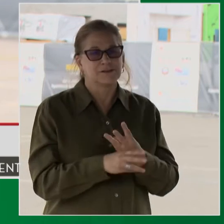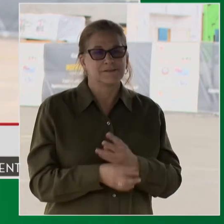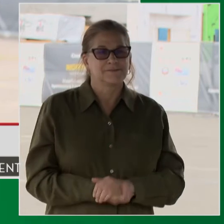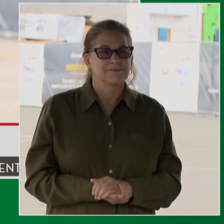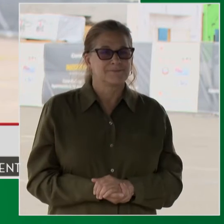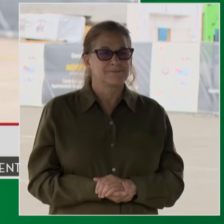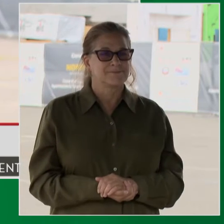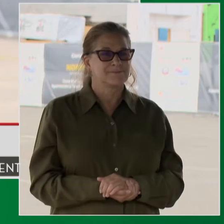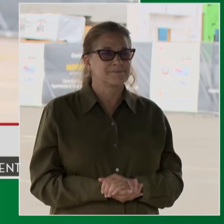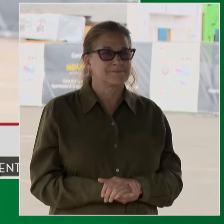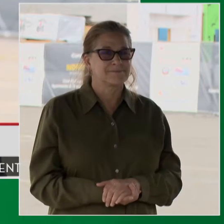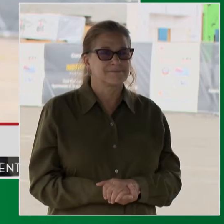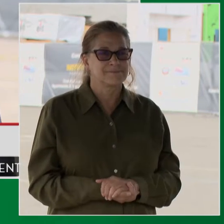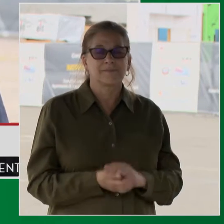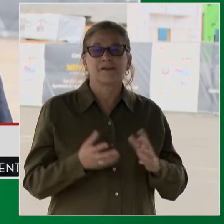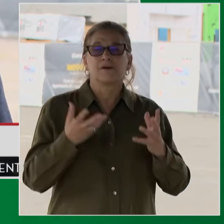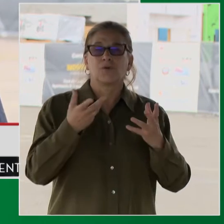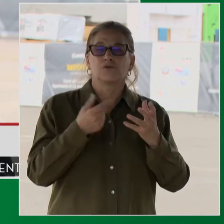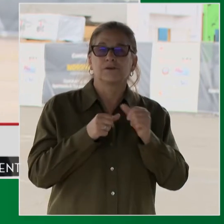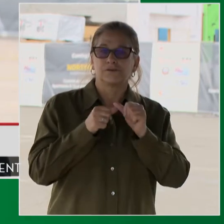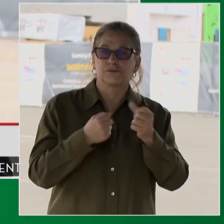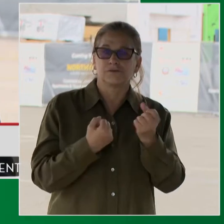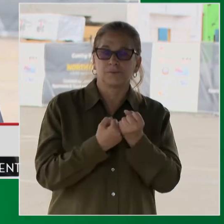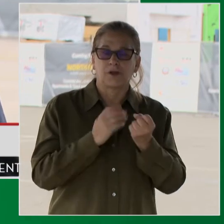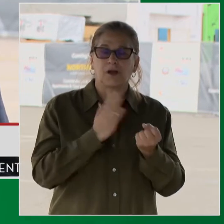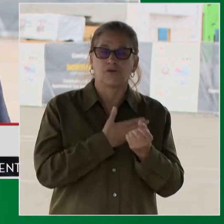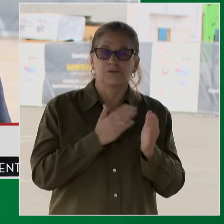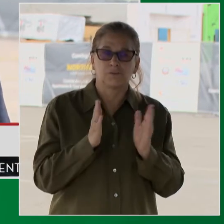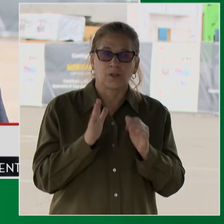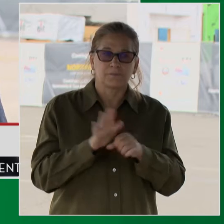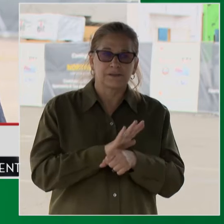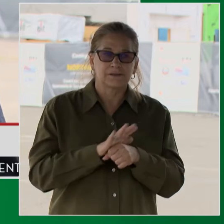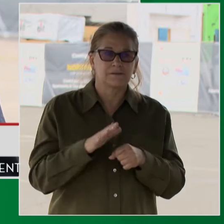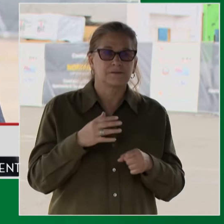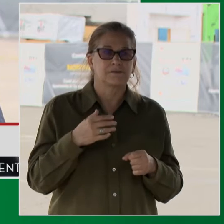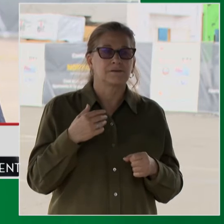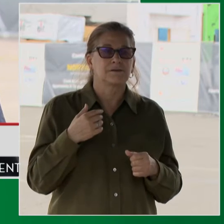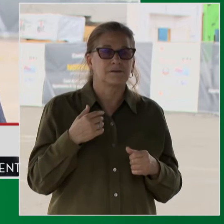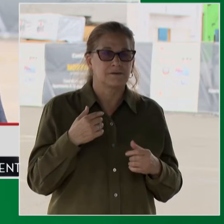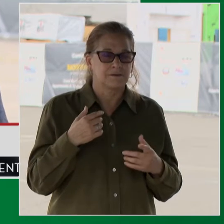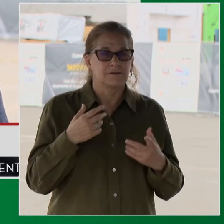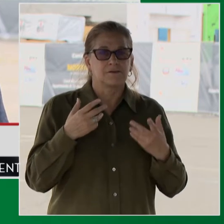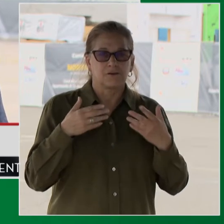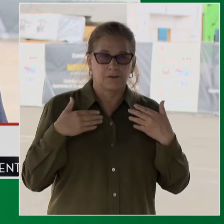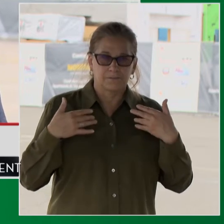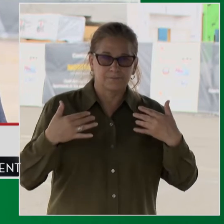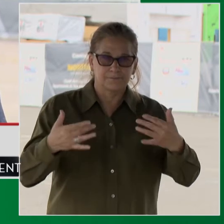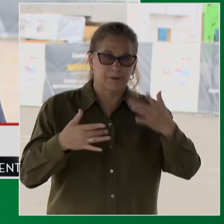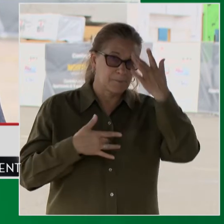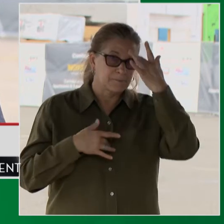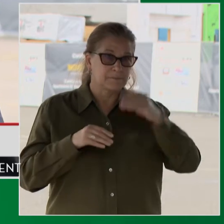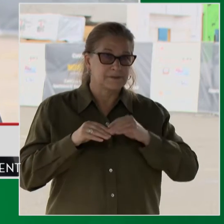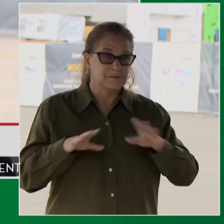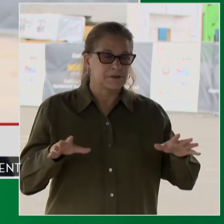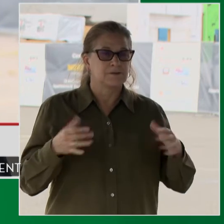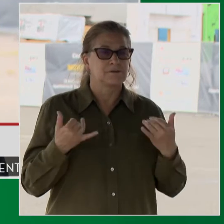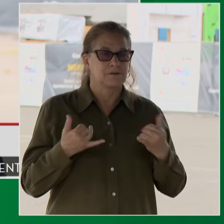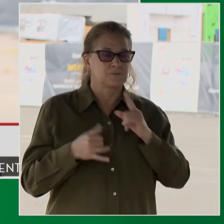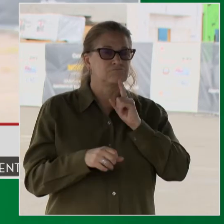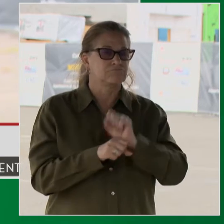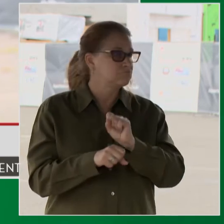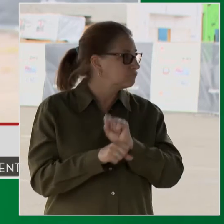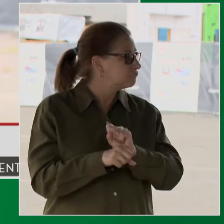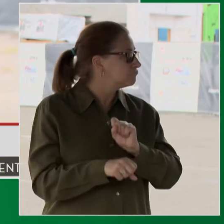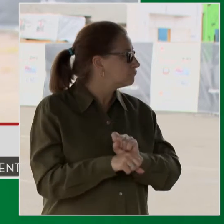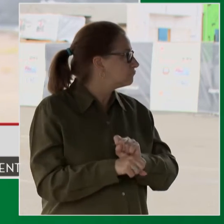support our small businesses. And so, as you know, throughout the pandemic, jobs were something that we really were